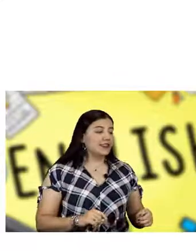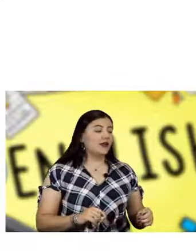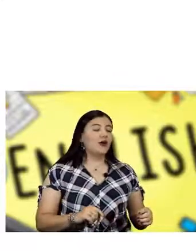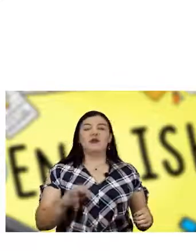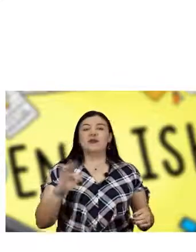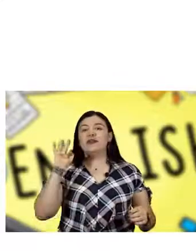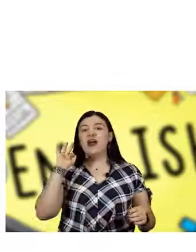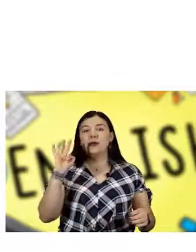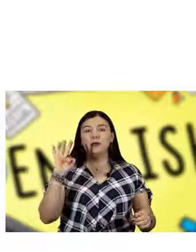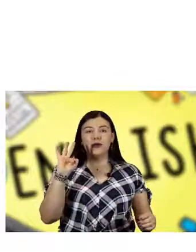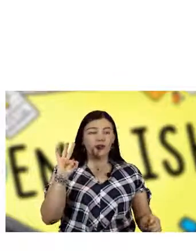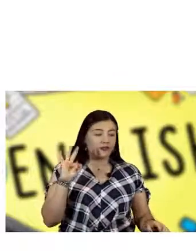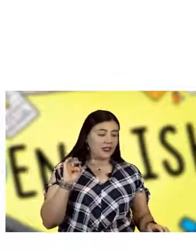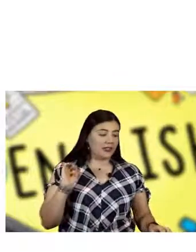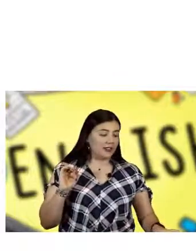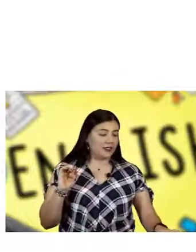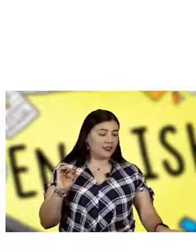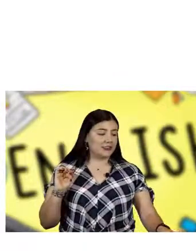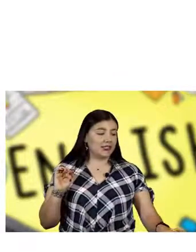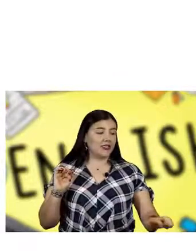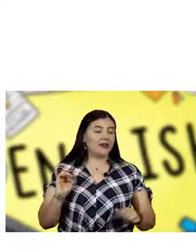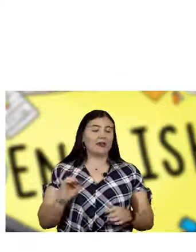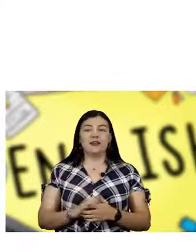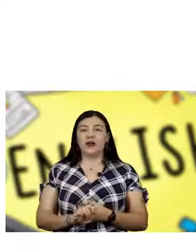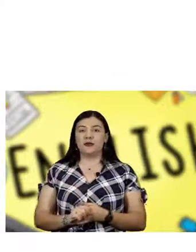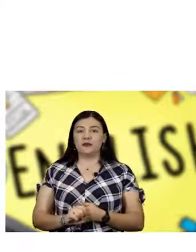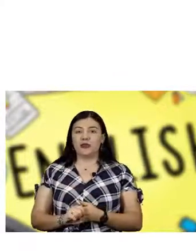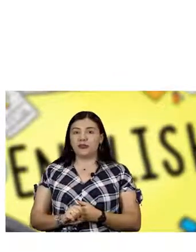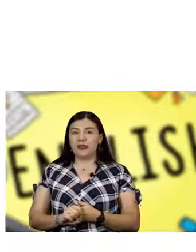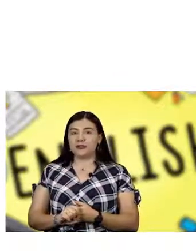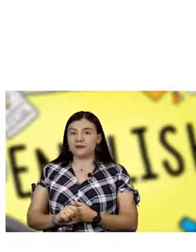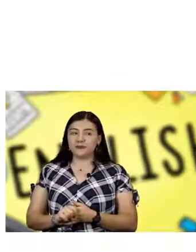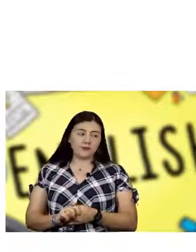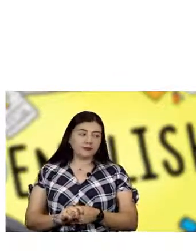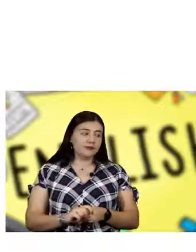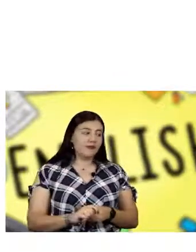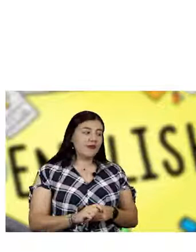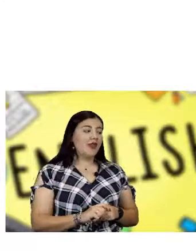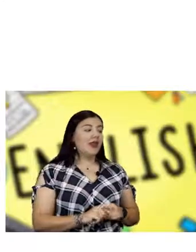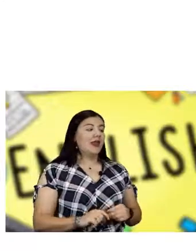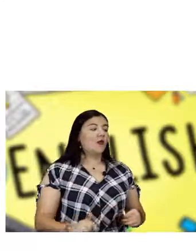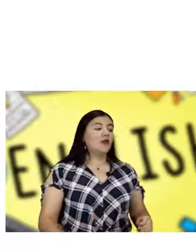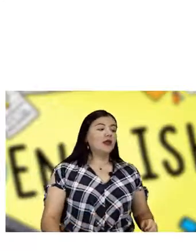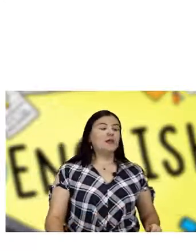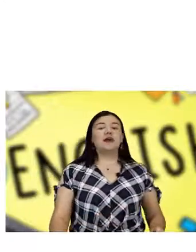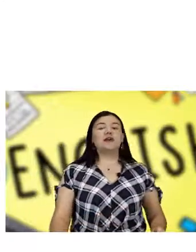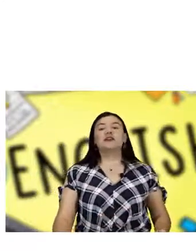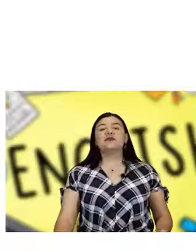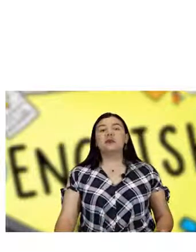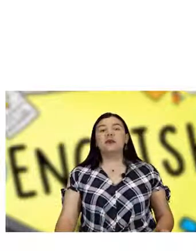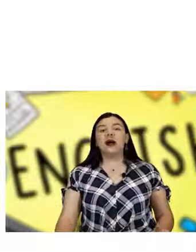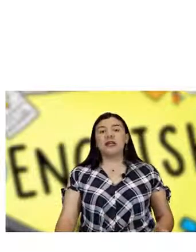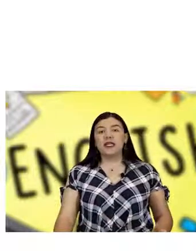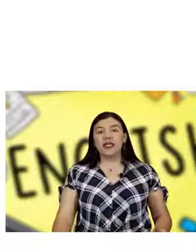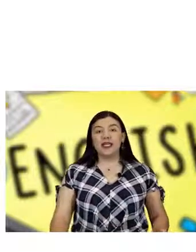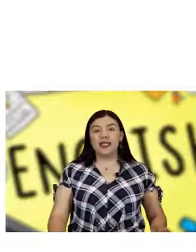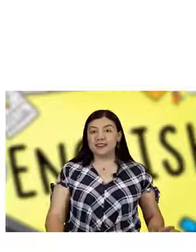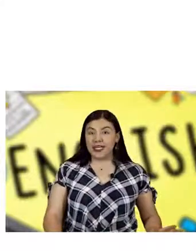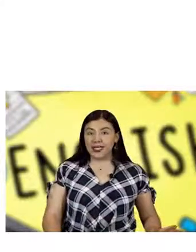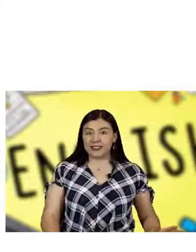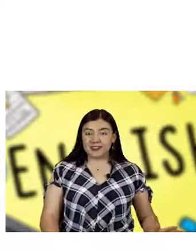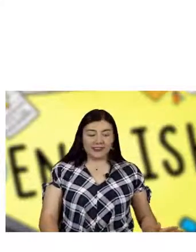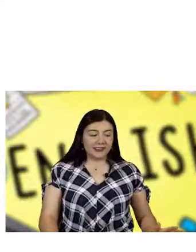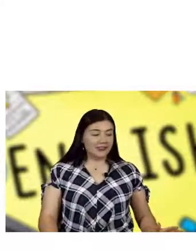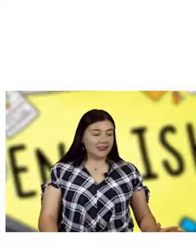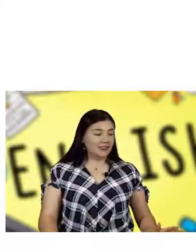Nice. So, number 3. Let's take a look at number 3. What part of the body